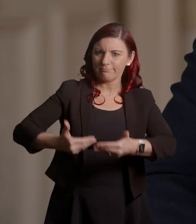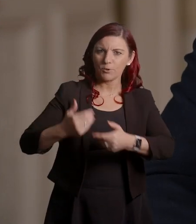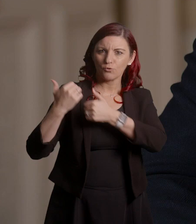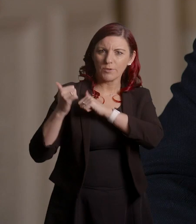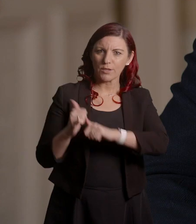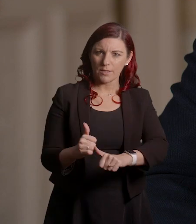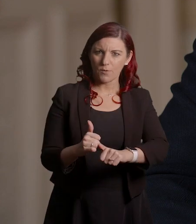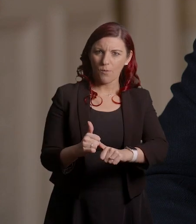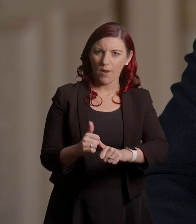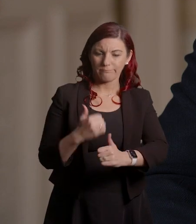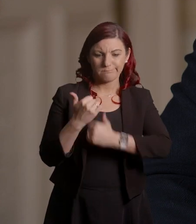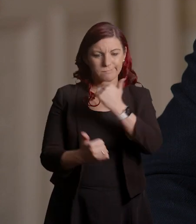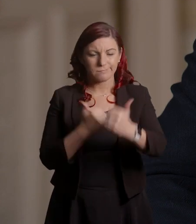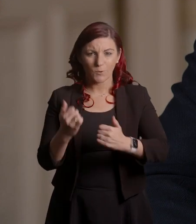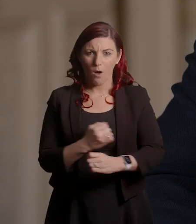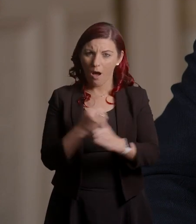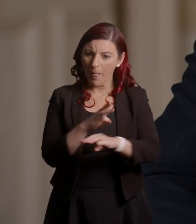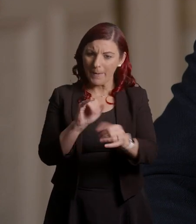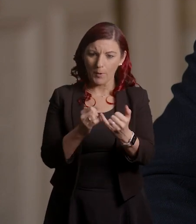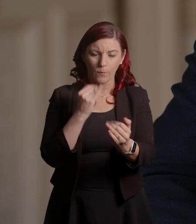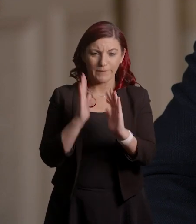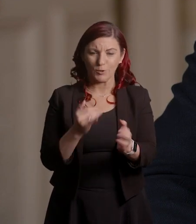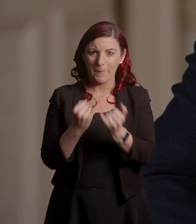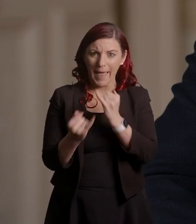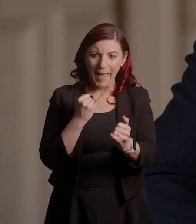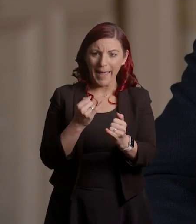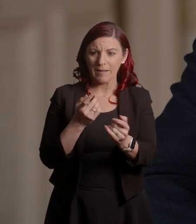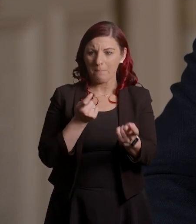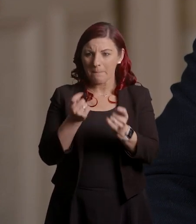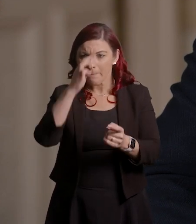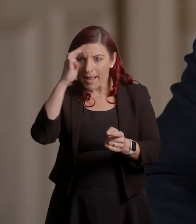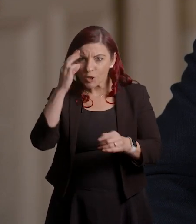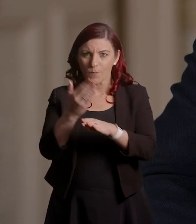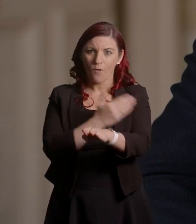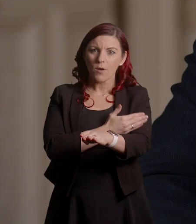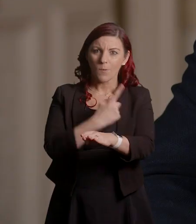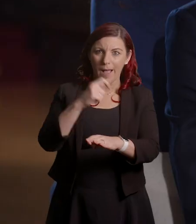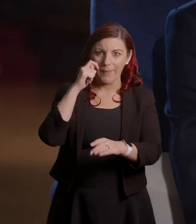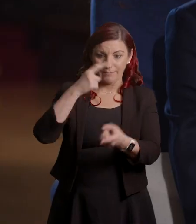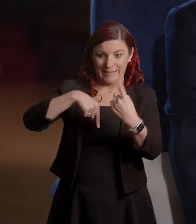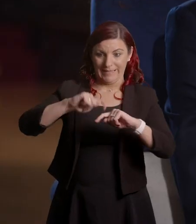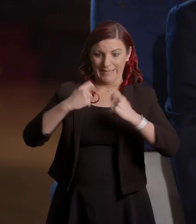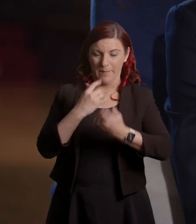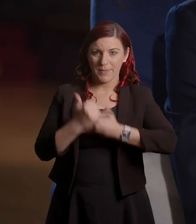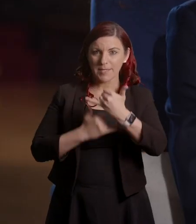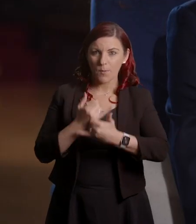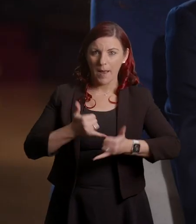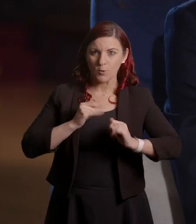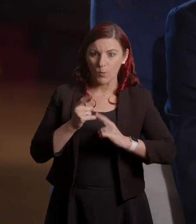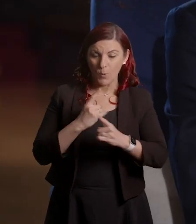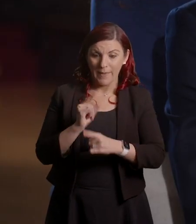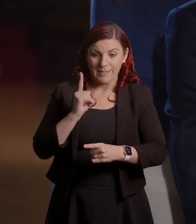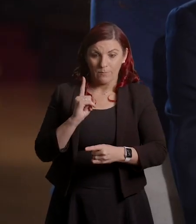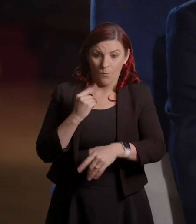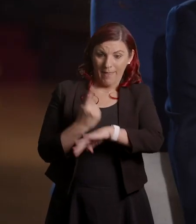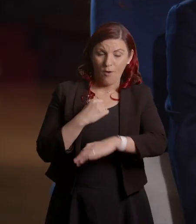and it's a great credit to all those people who have gone before us. I think that these players are able to do what they do when they